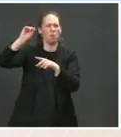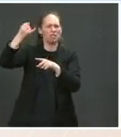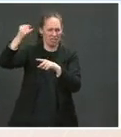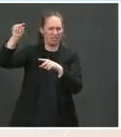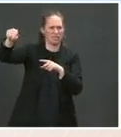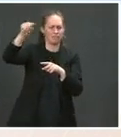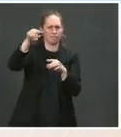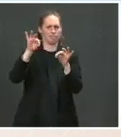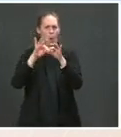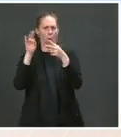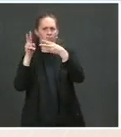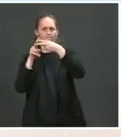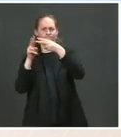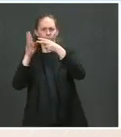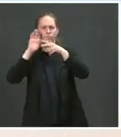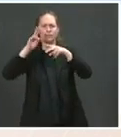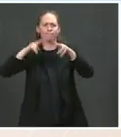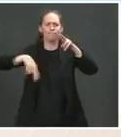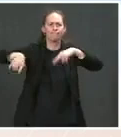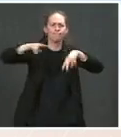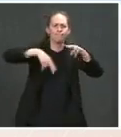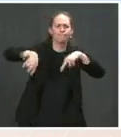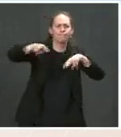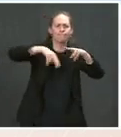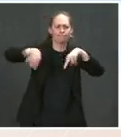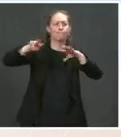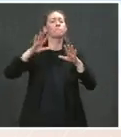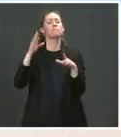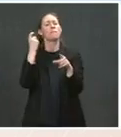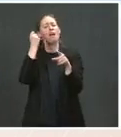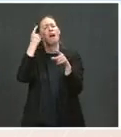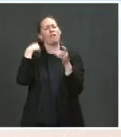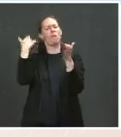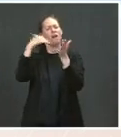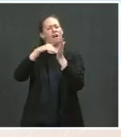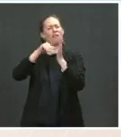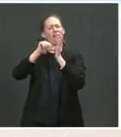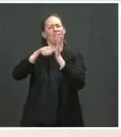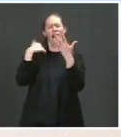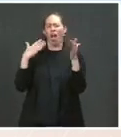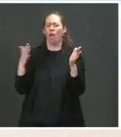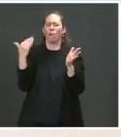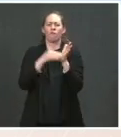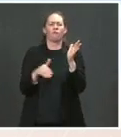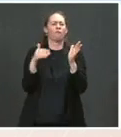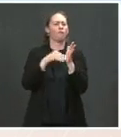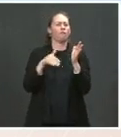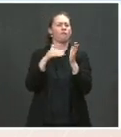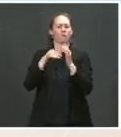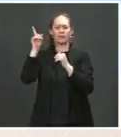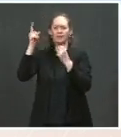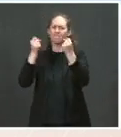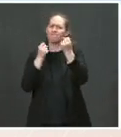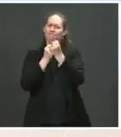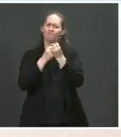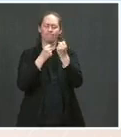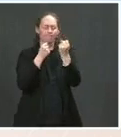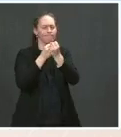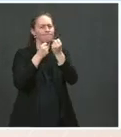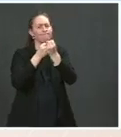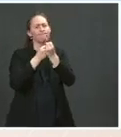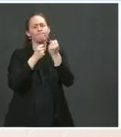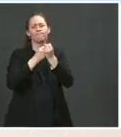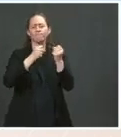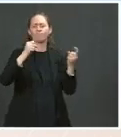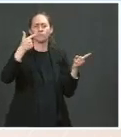Gupta and Kristen Clark. He, of course, supports, as I already noted, the George Floyd Act. He has also called in his initial budget